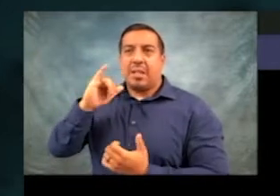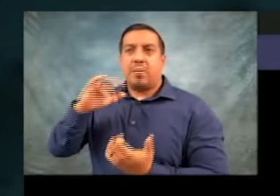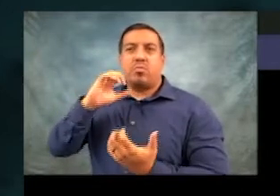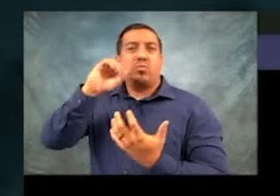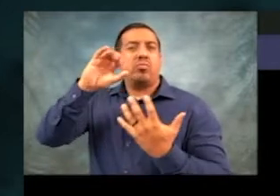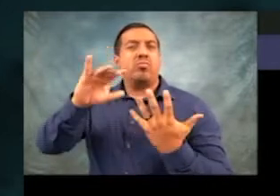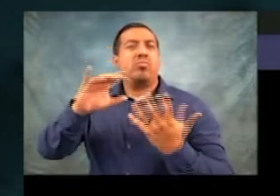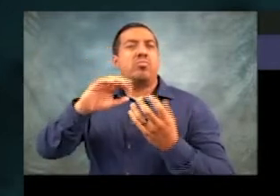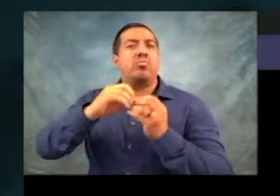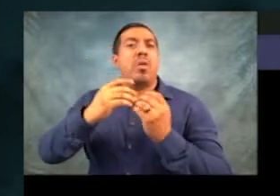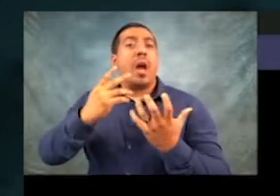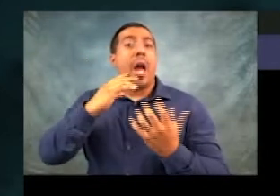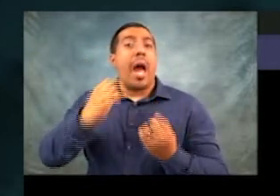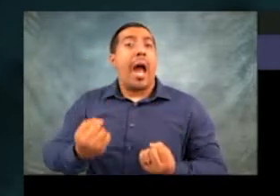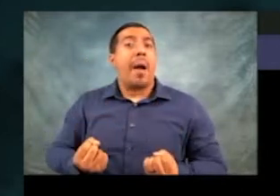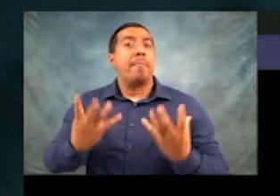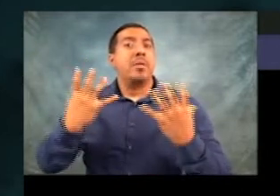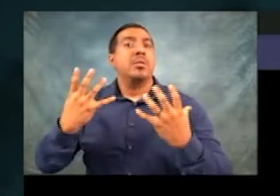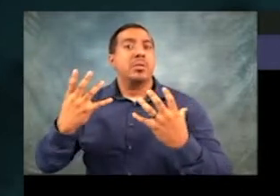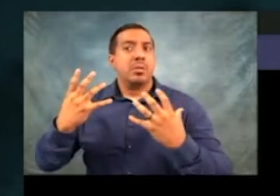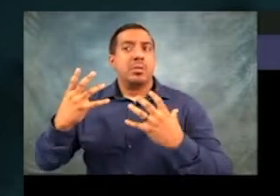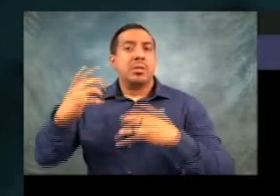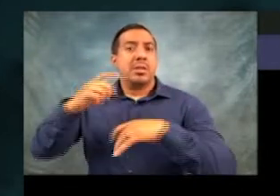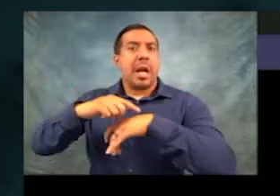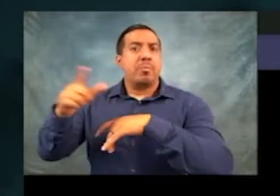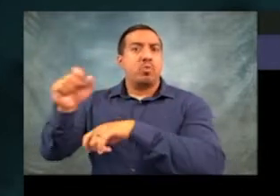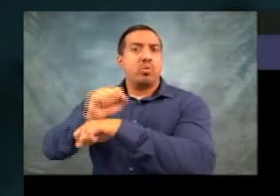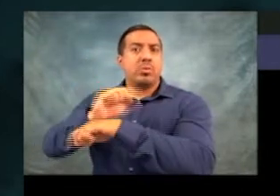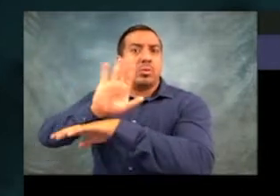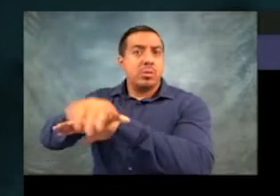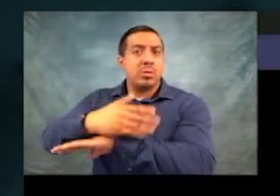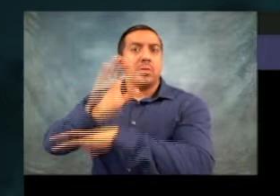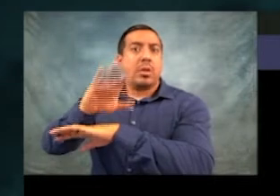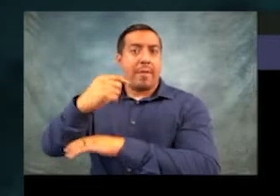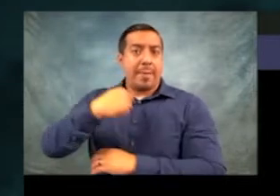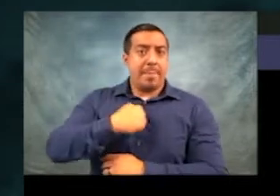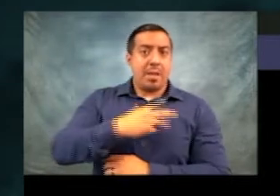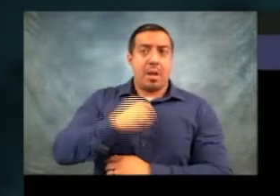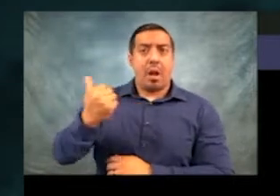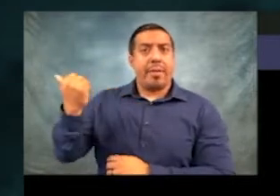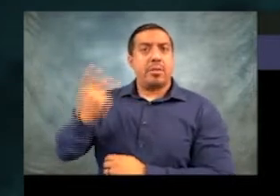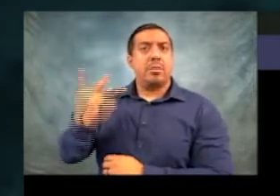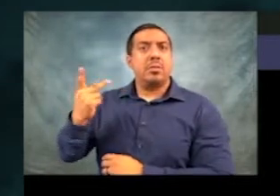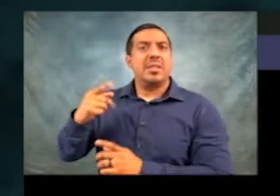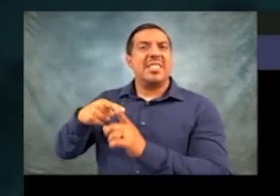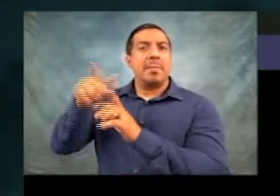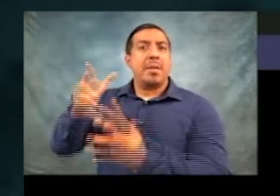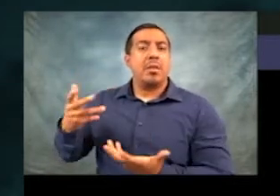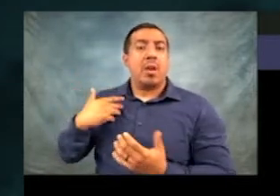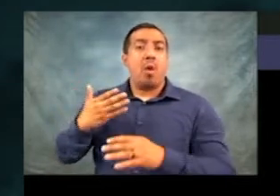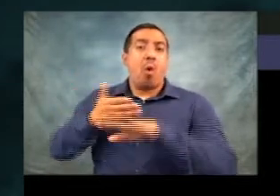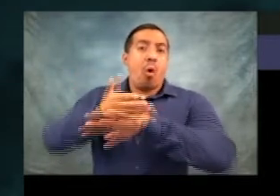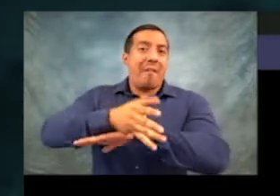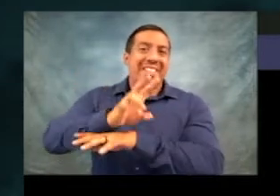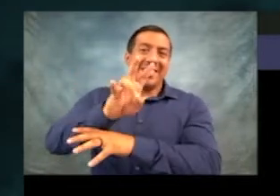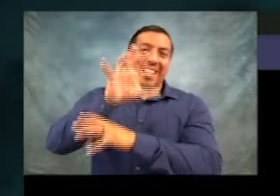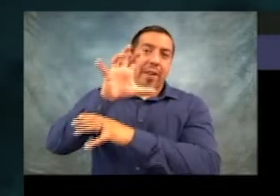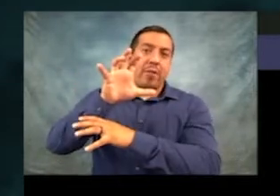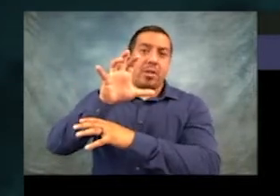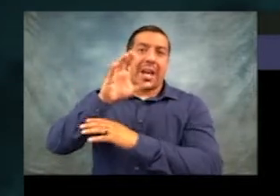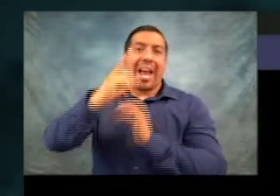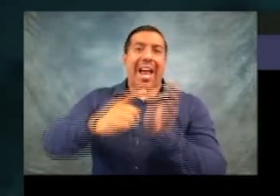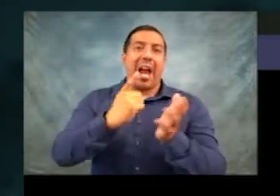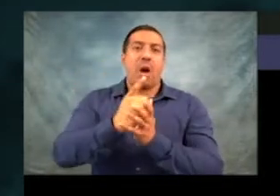just to give you a sense of how much around the clock. We had, myself and the other storm surge specialists had over 700 hours of